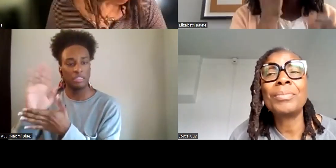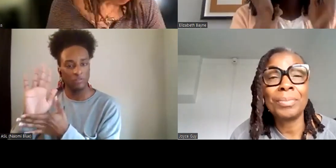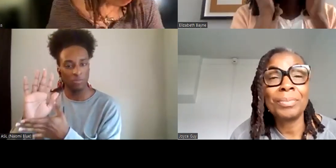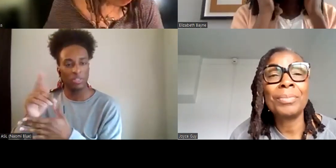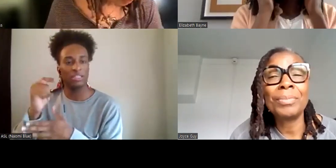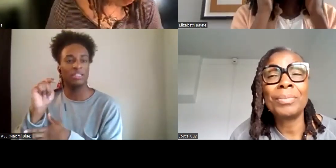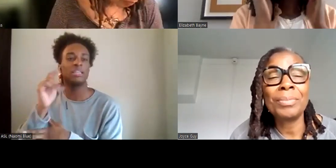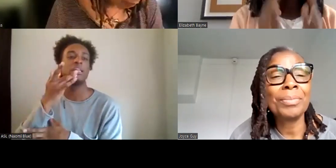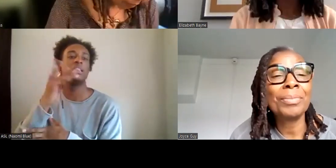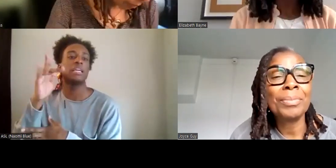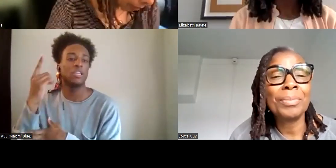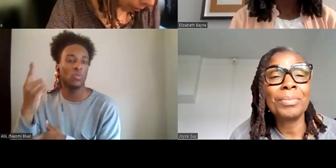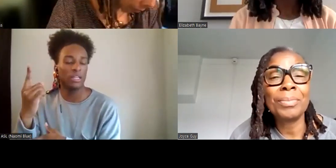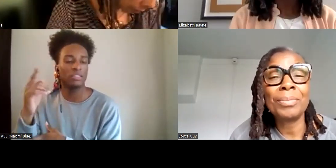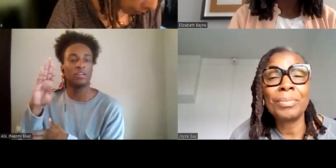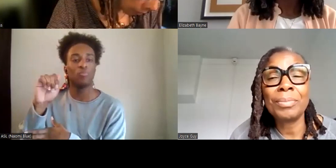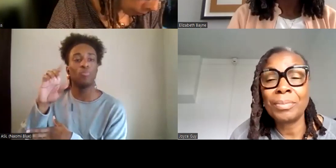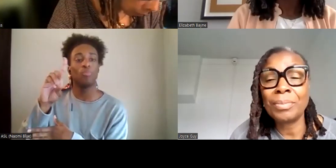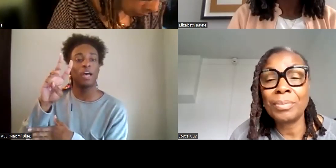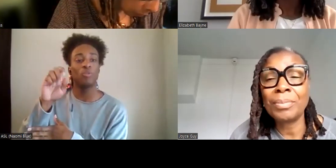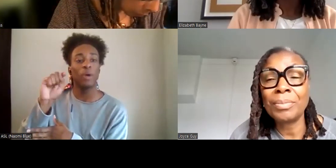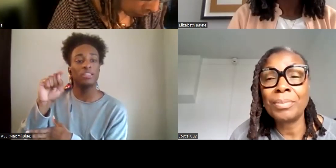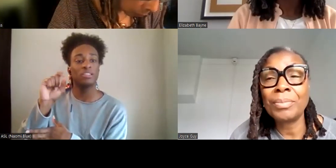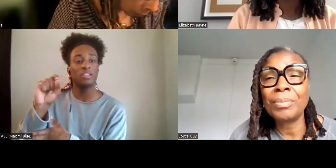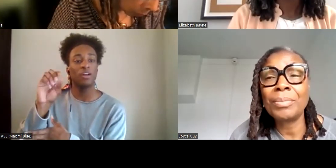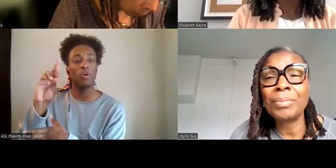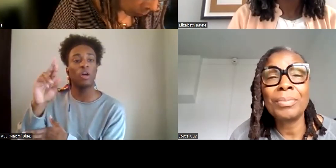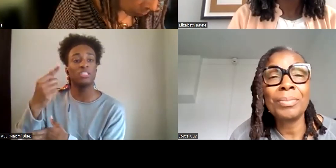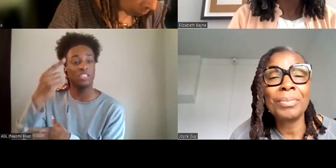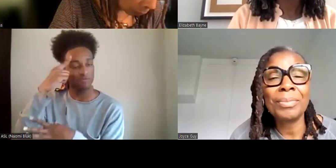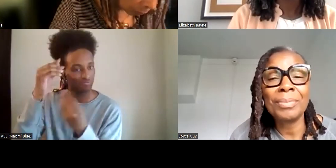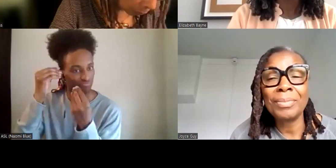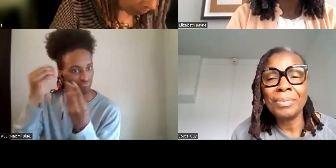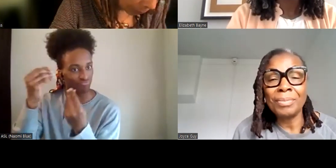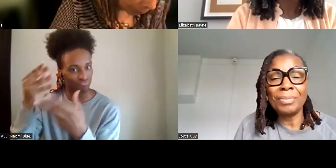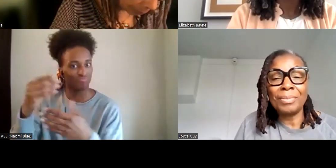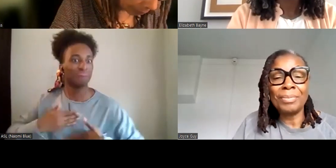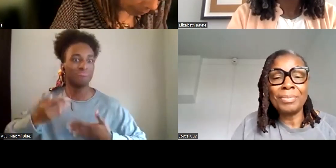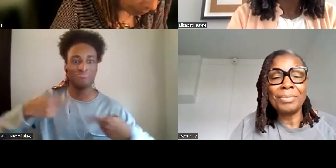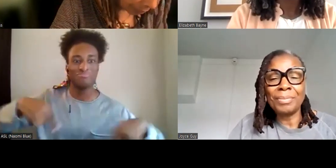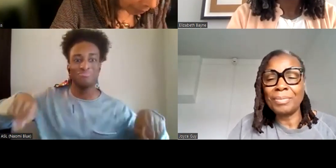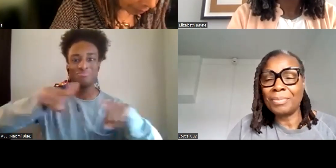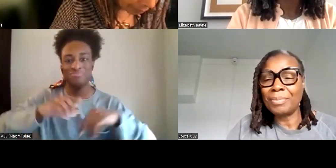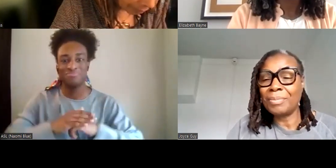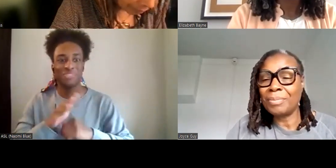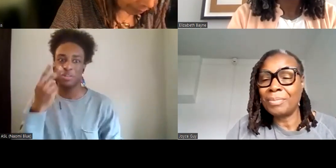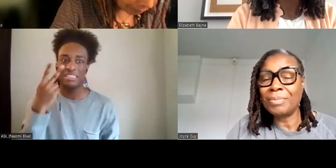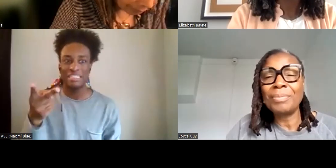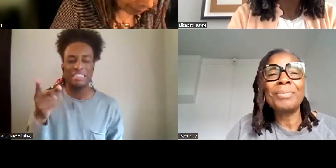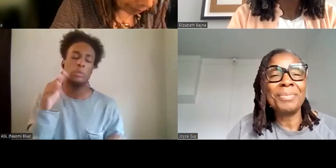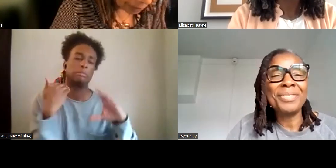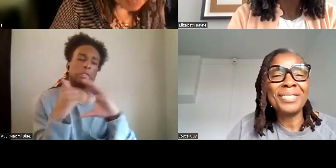badwest.org for more information. Appreciate you all. And yeah, we'll see you. We'll email you